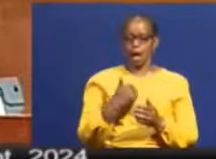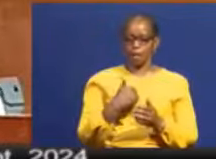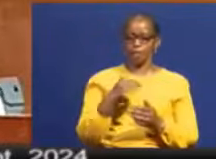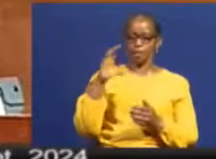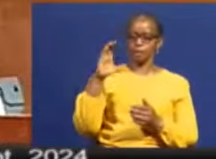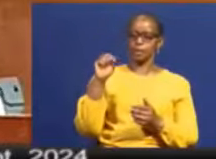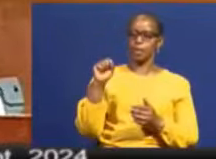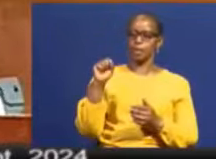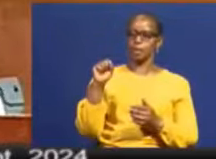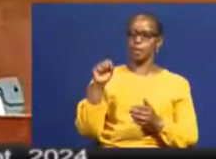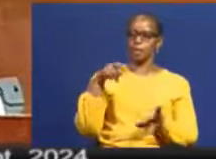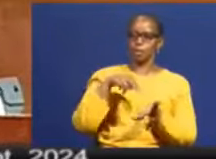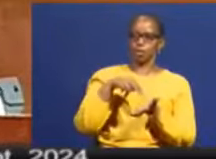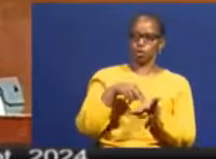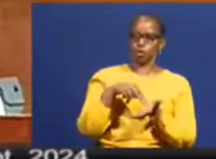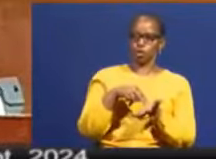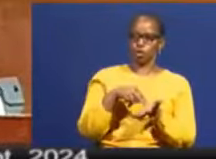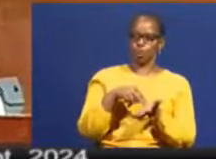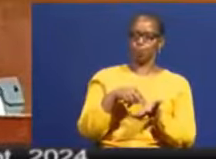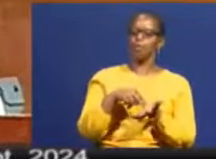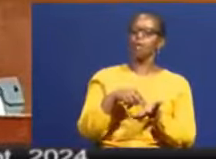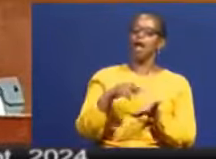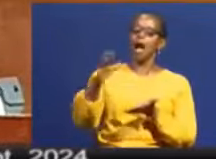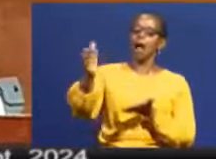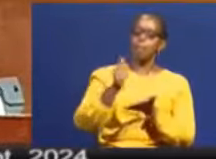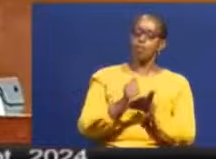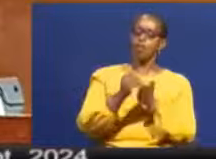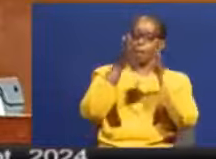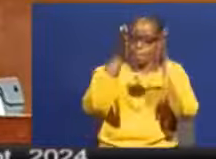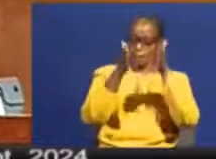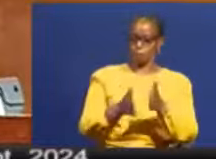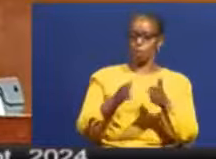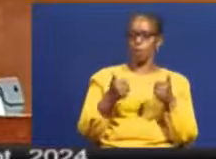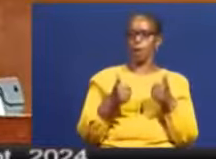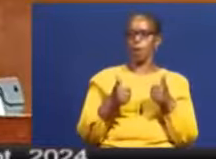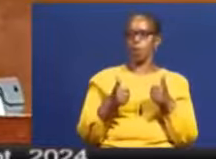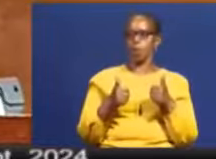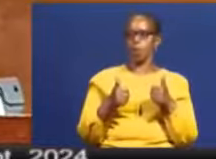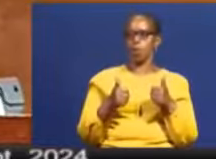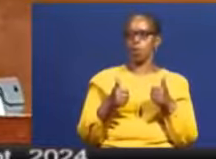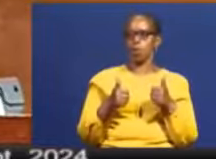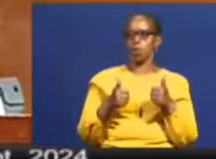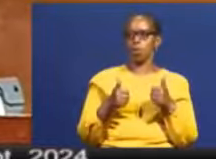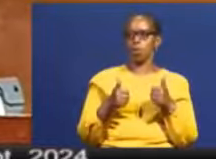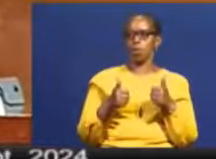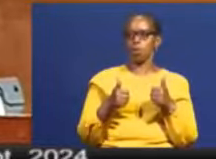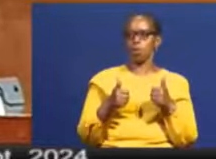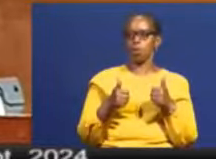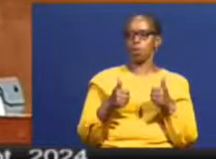secretary position which has not been filled in this country, Mr. Speaker. We are...